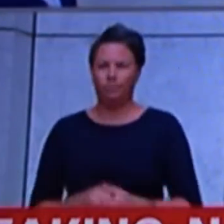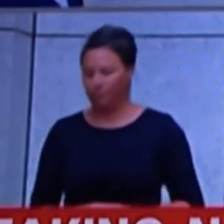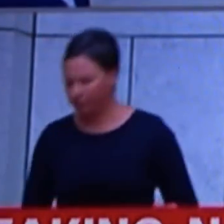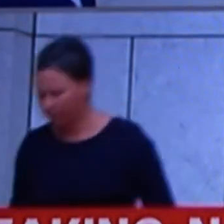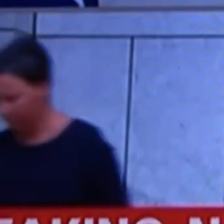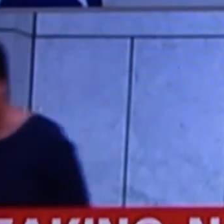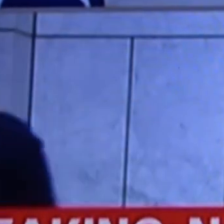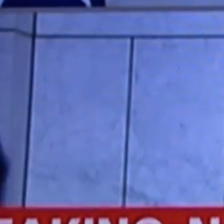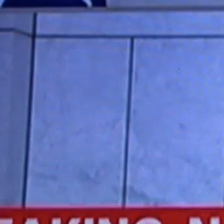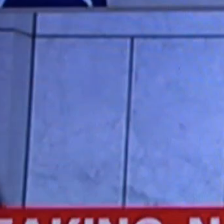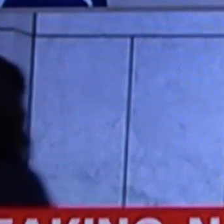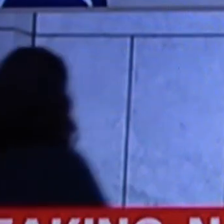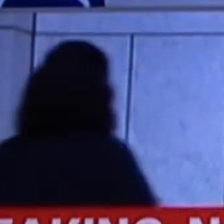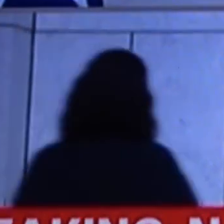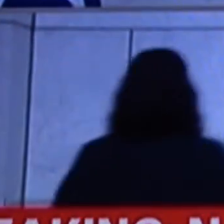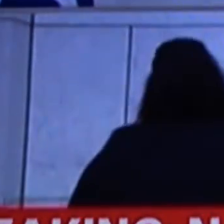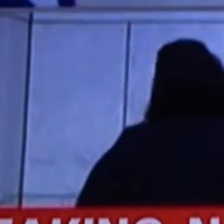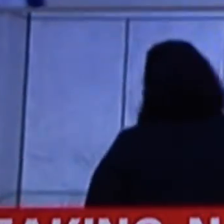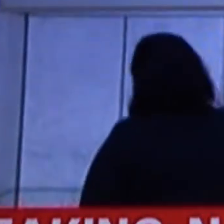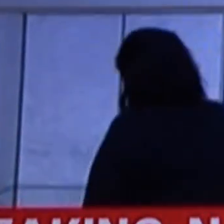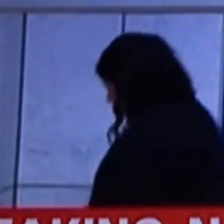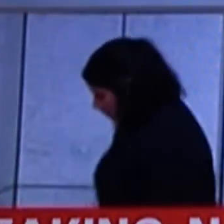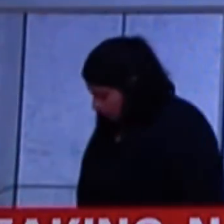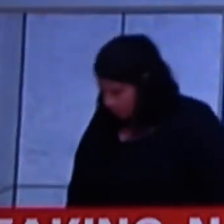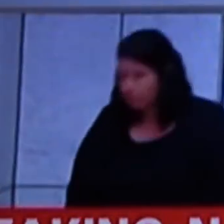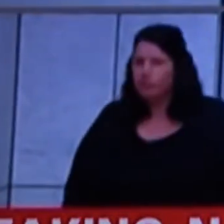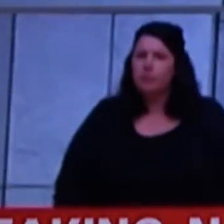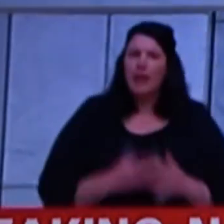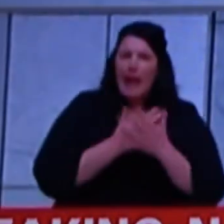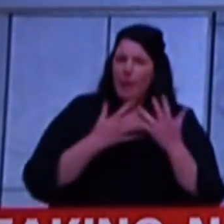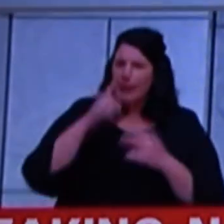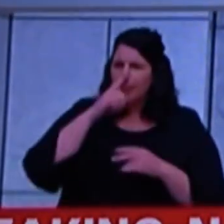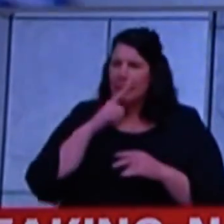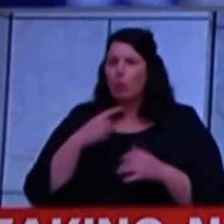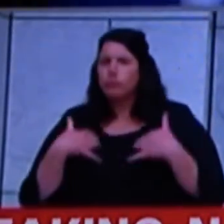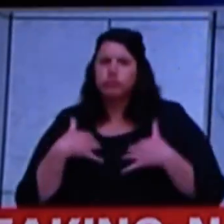The 10 parties have shown interest, was my understanding, and I welcome that announcement.